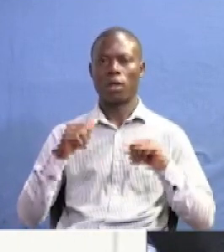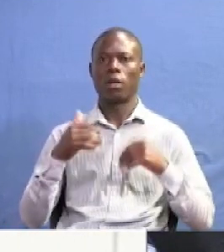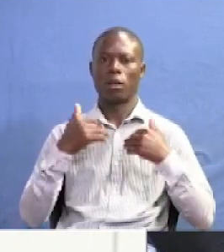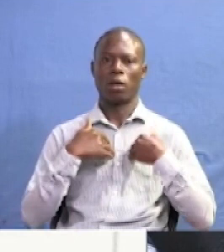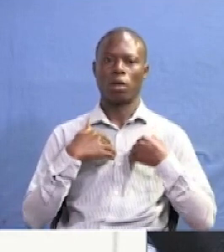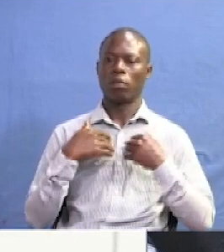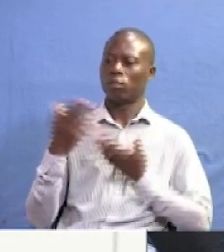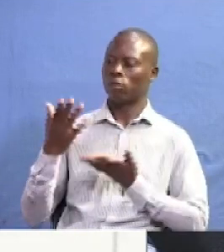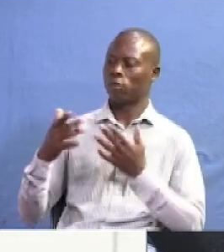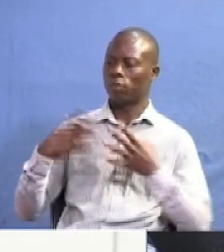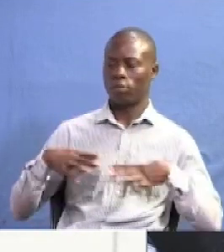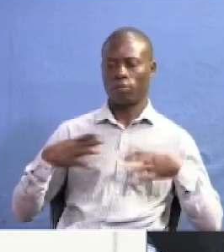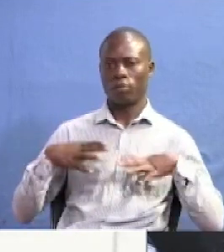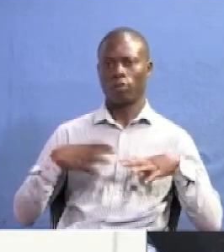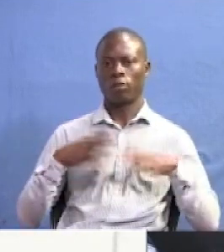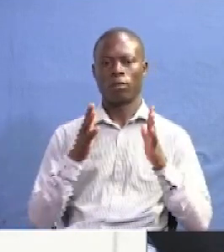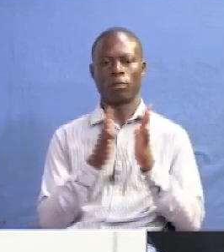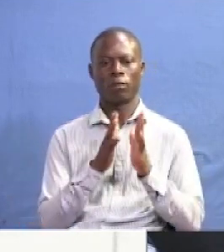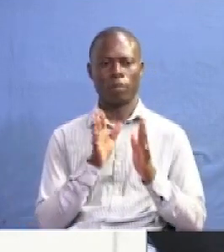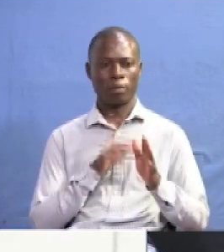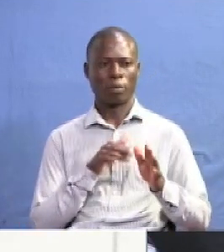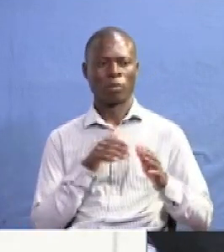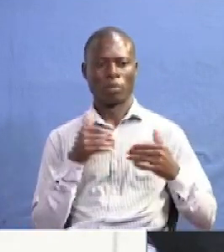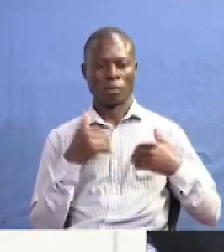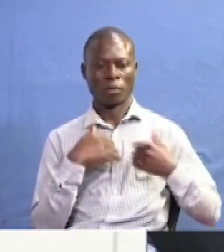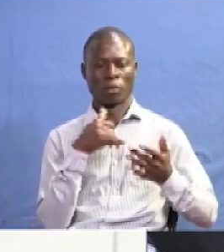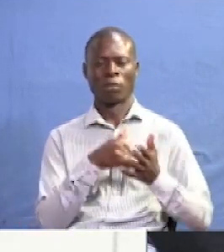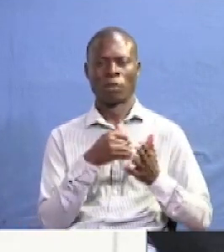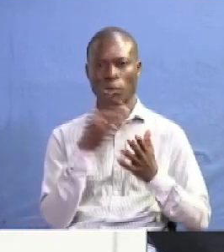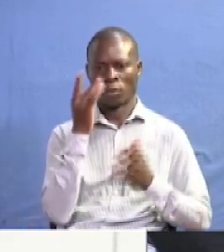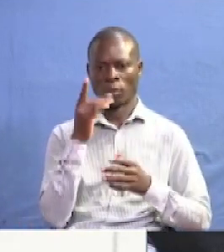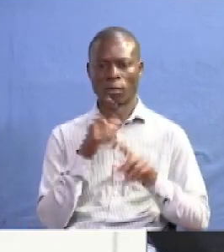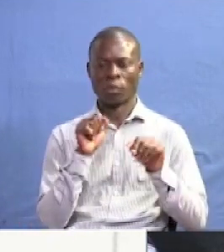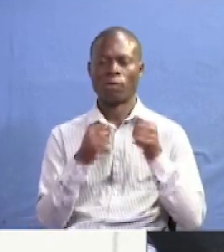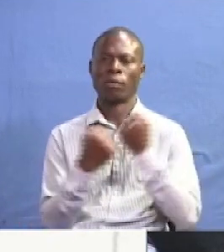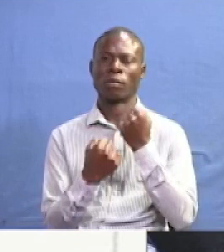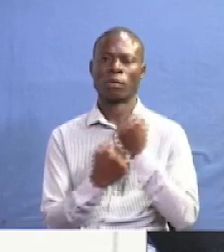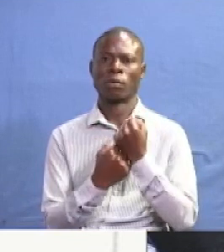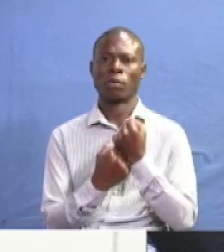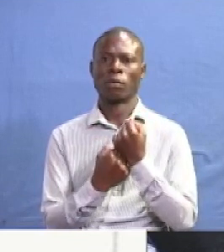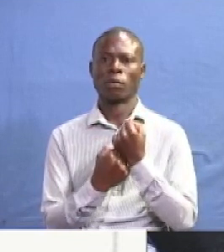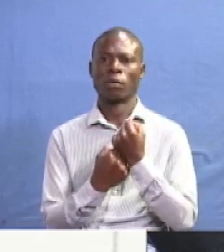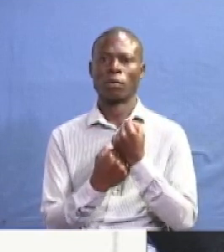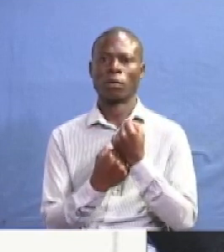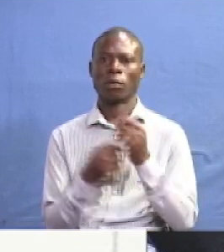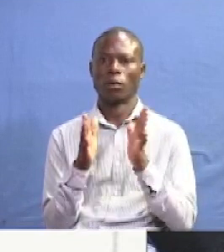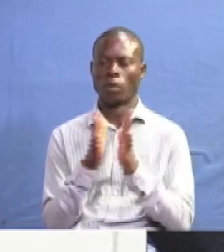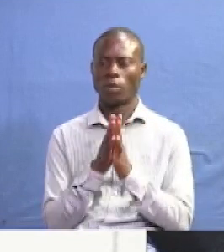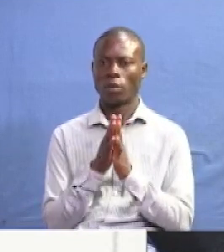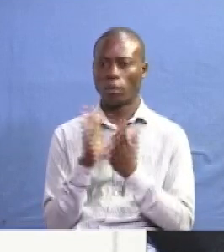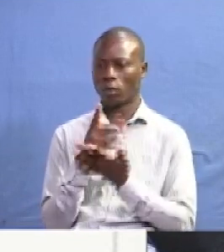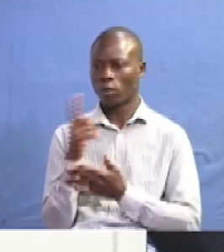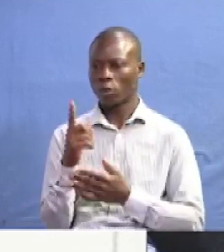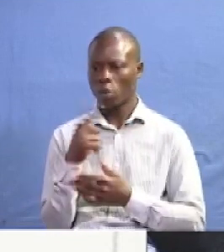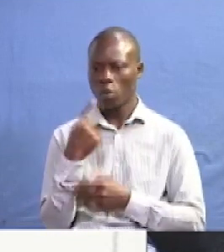pair people, women who are part of our Telegram and support group, with someone who